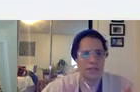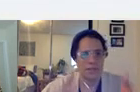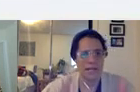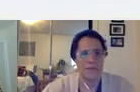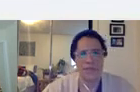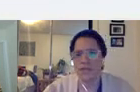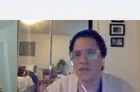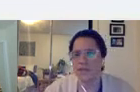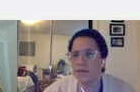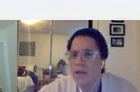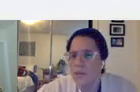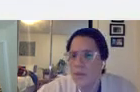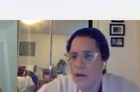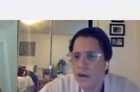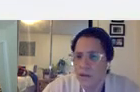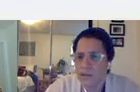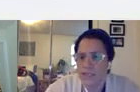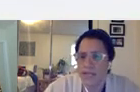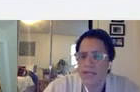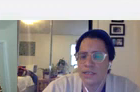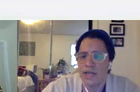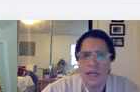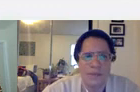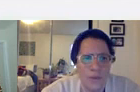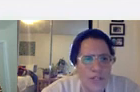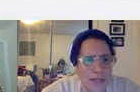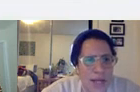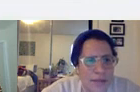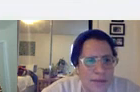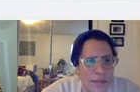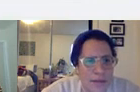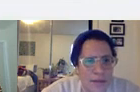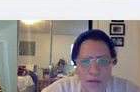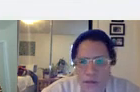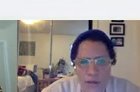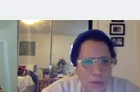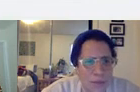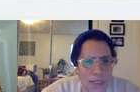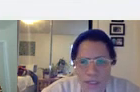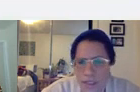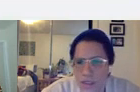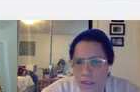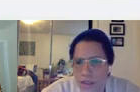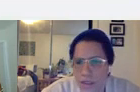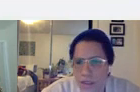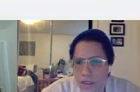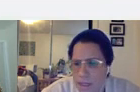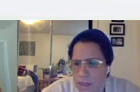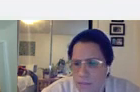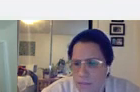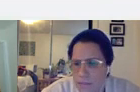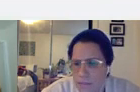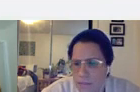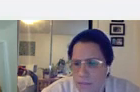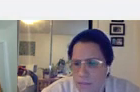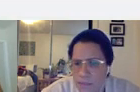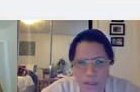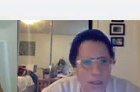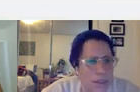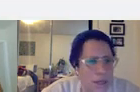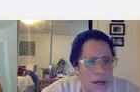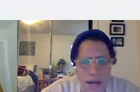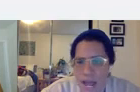these segments. And then Paul said, which I think would be our